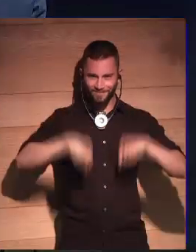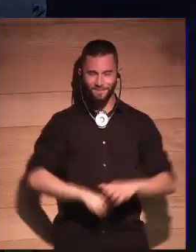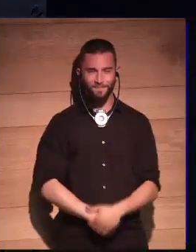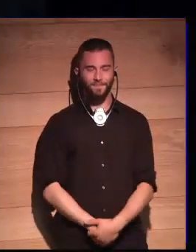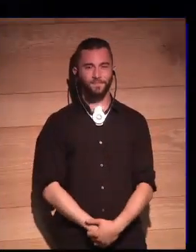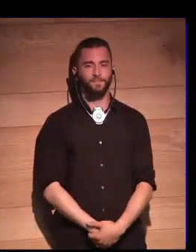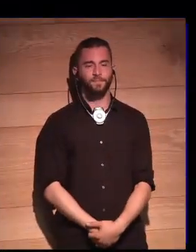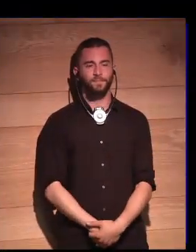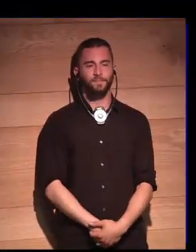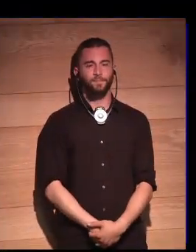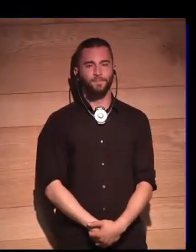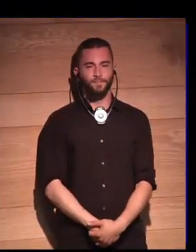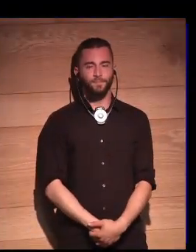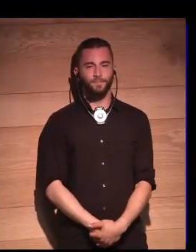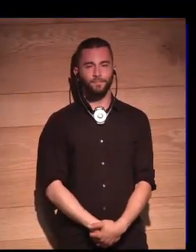project.